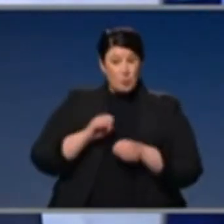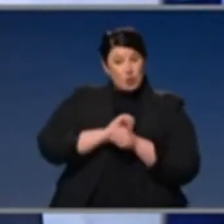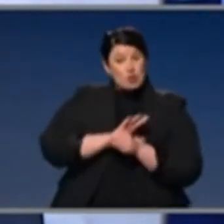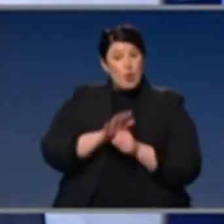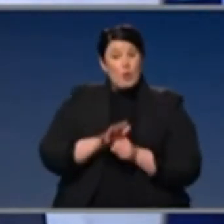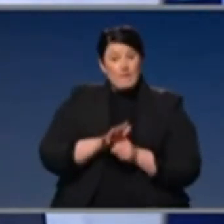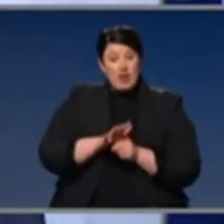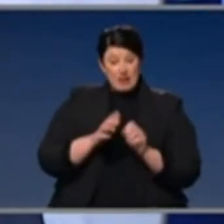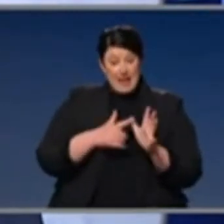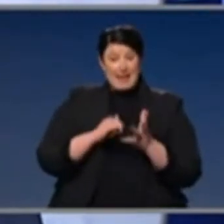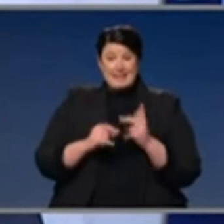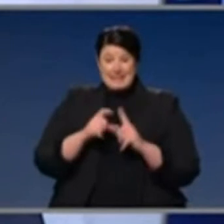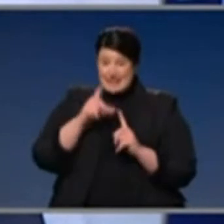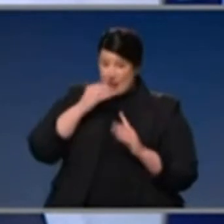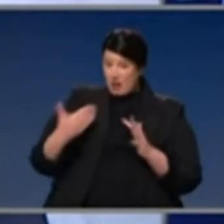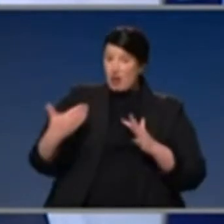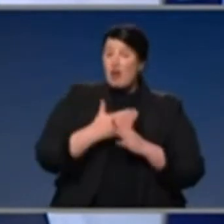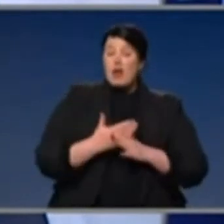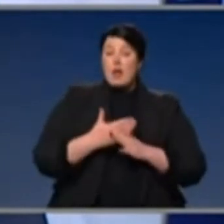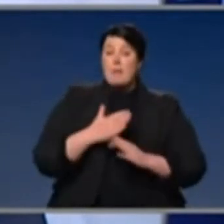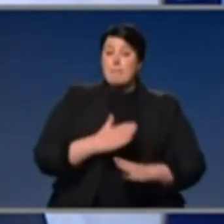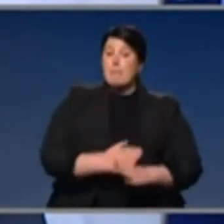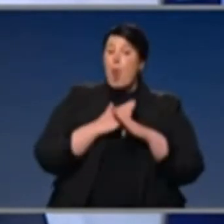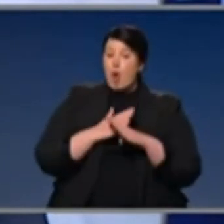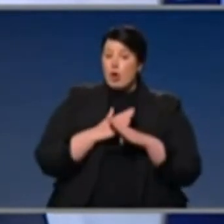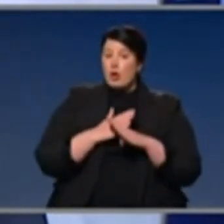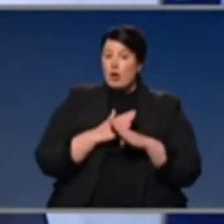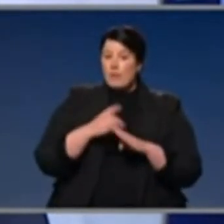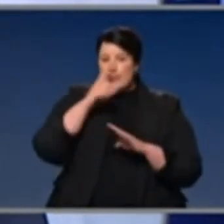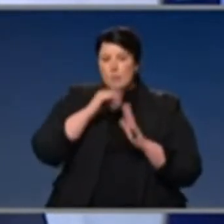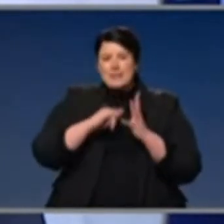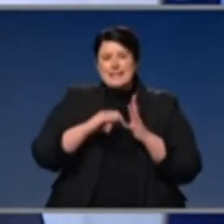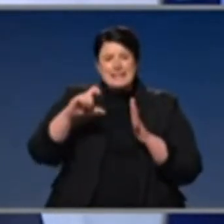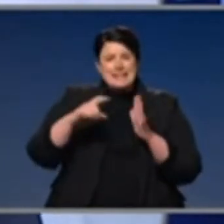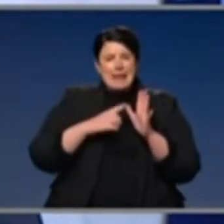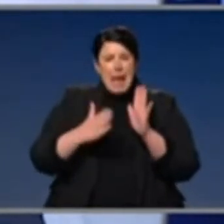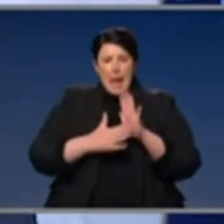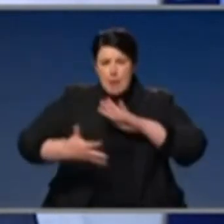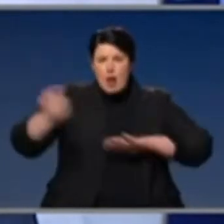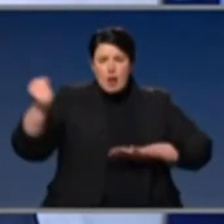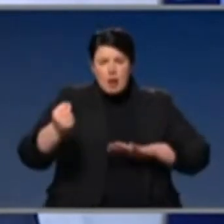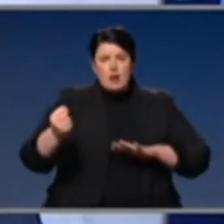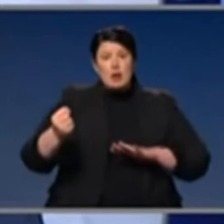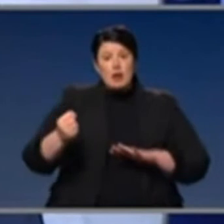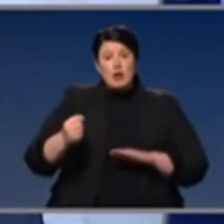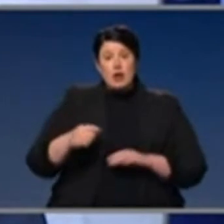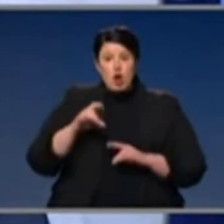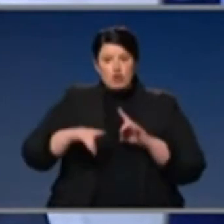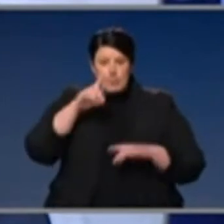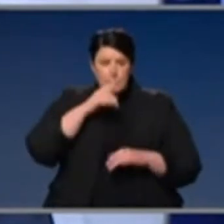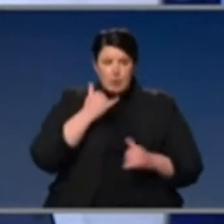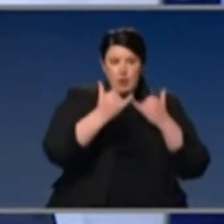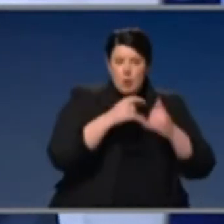the ASD was able to step in and block some of those scam attacks where Australians were being